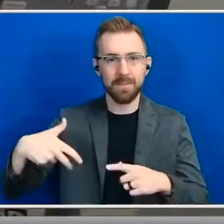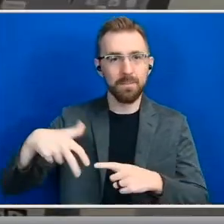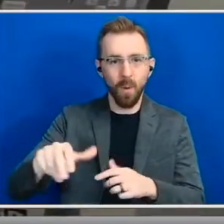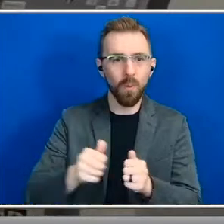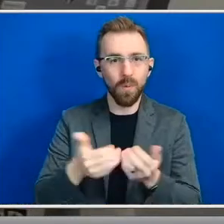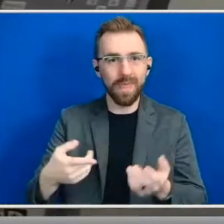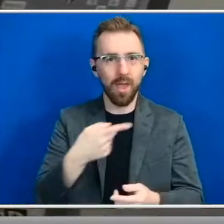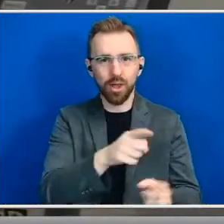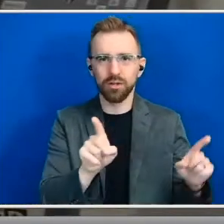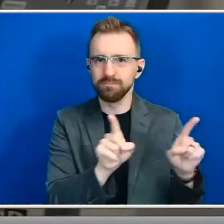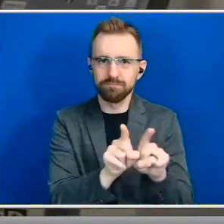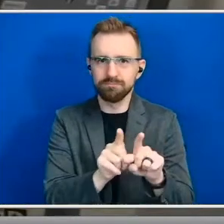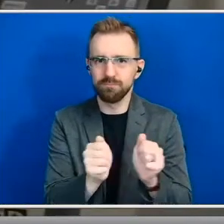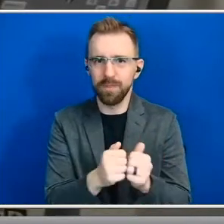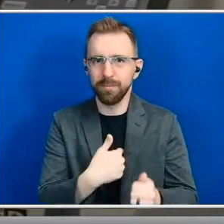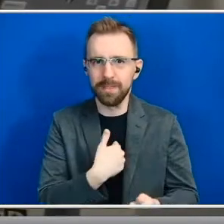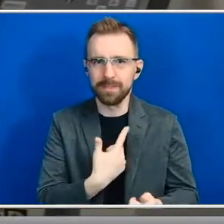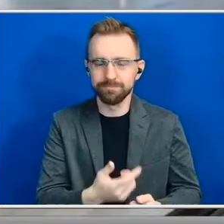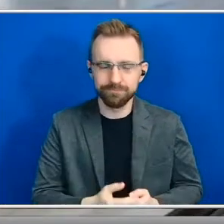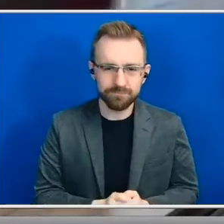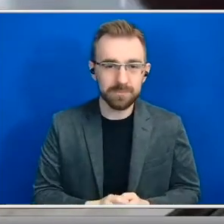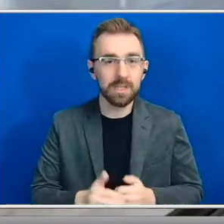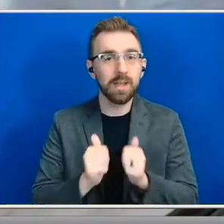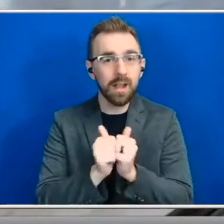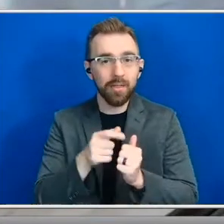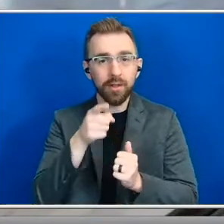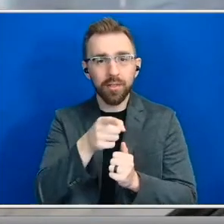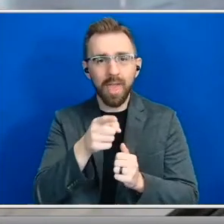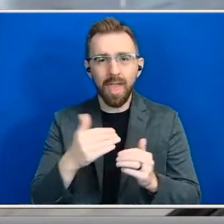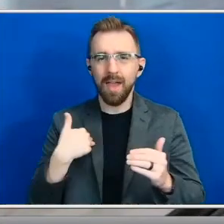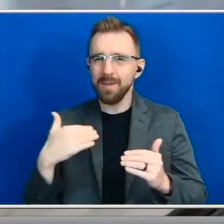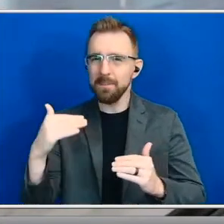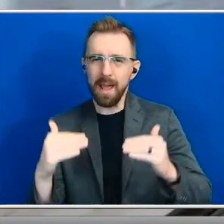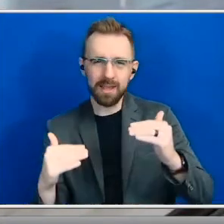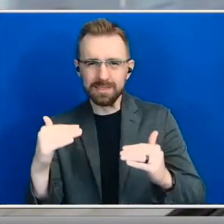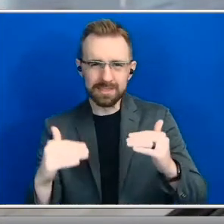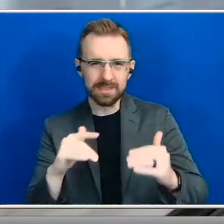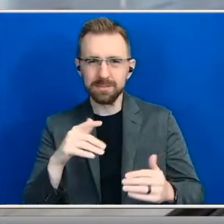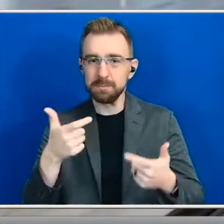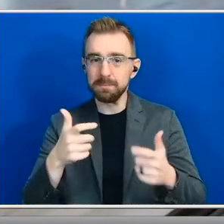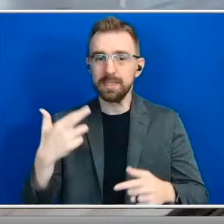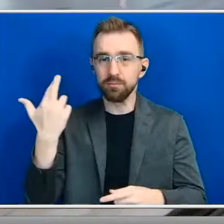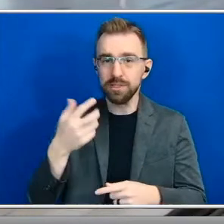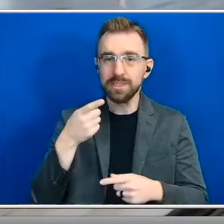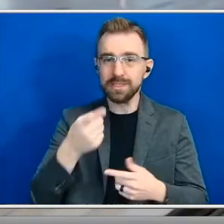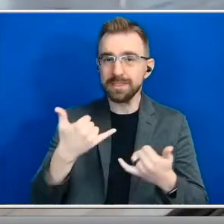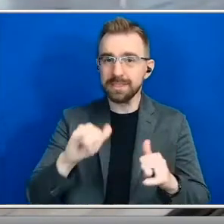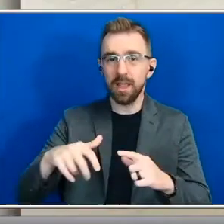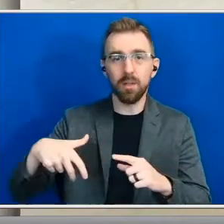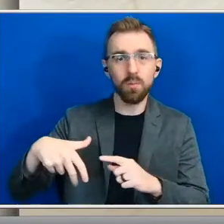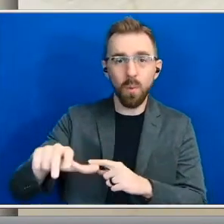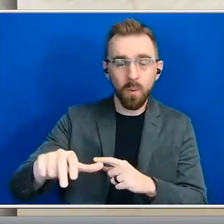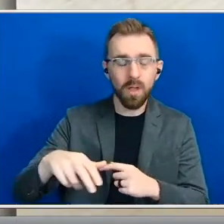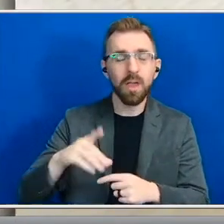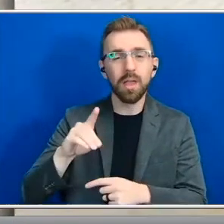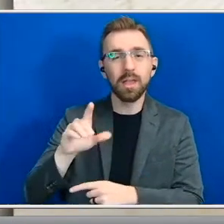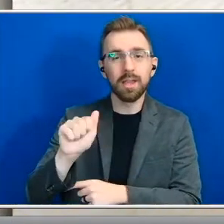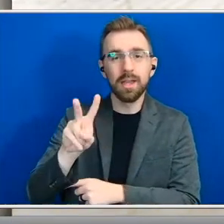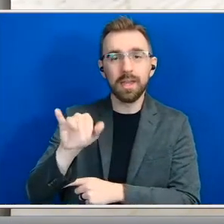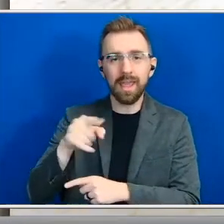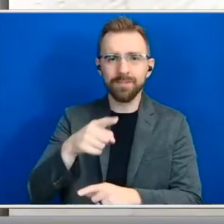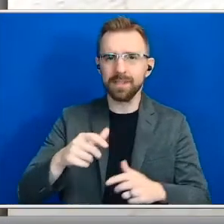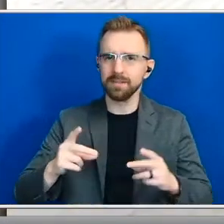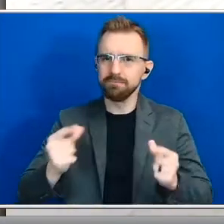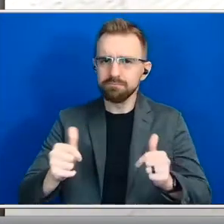side. Together, they strike a balance. And a big reason Steve is still rolling, Davy's quick action. I left